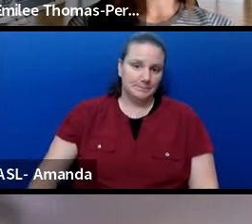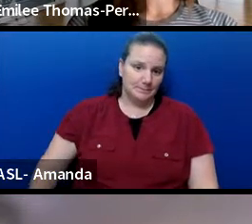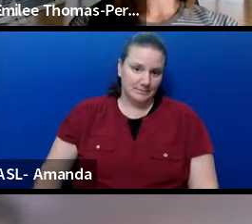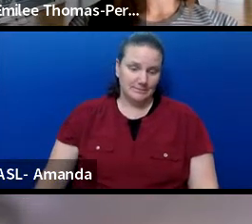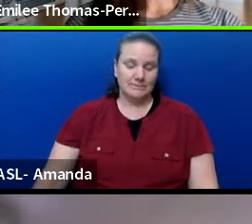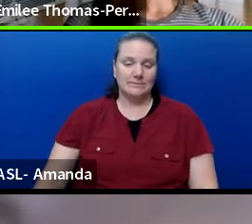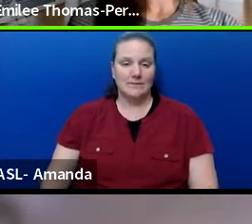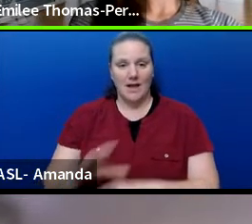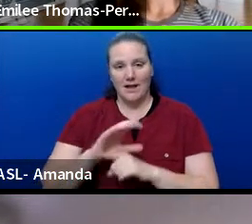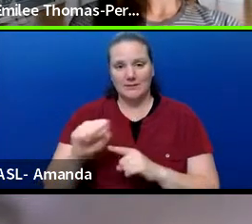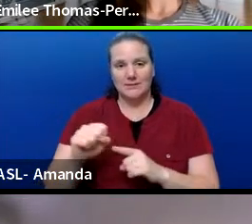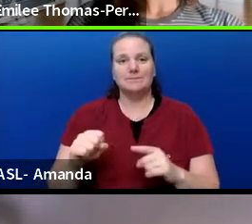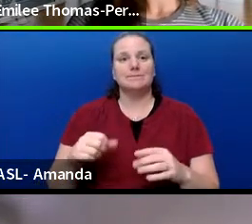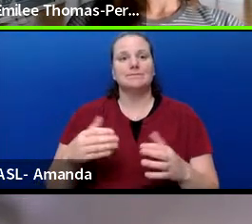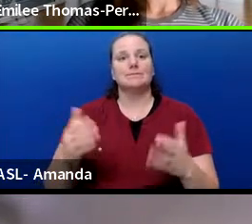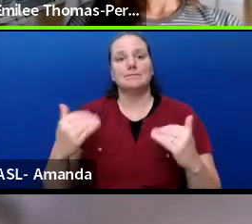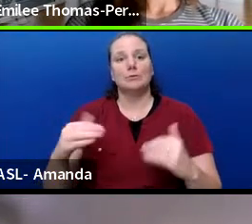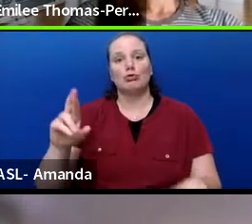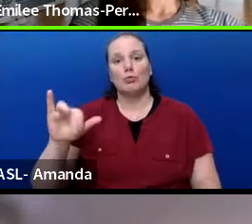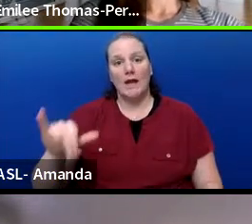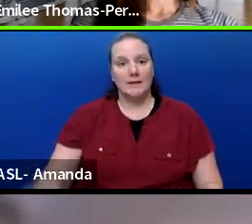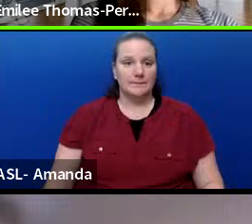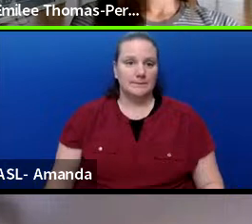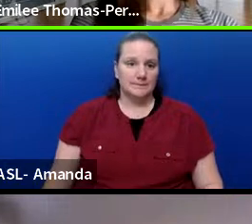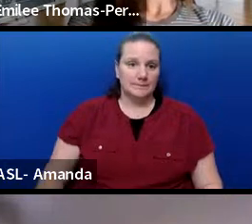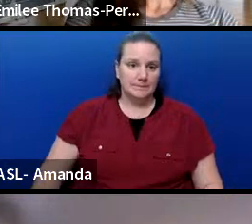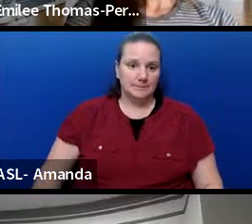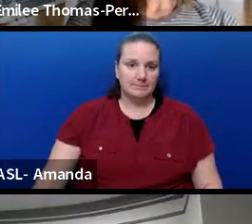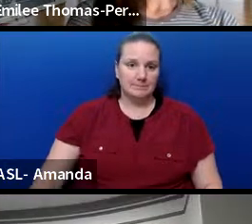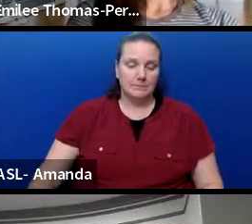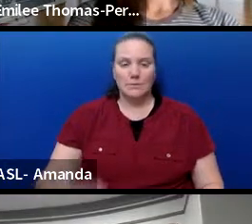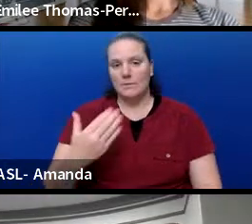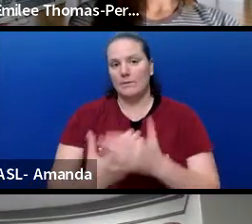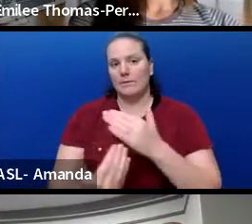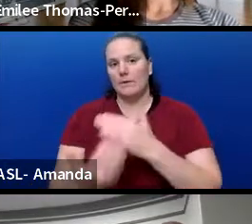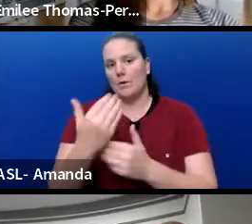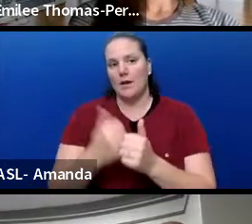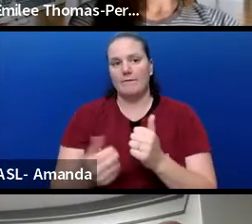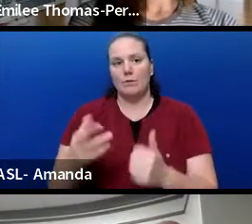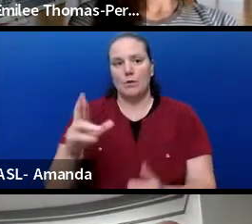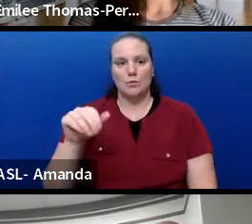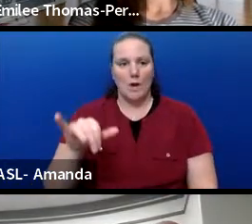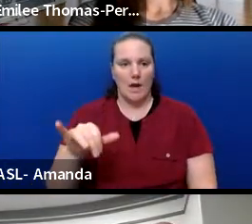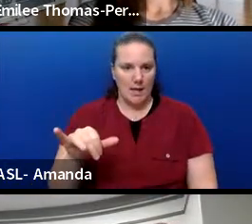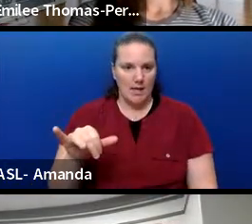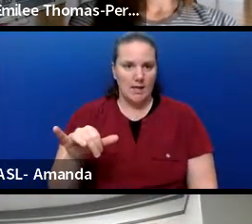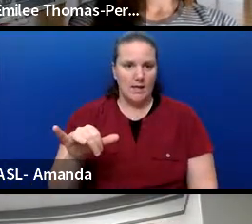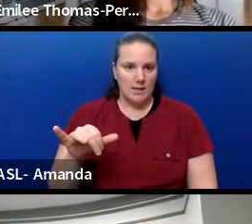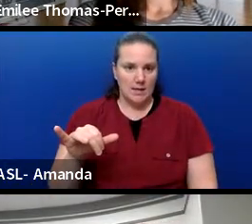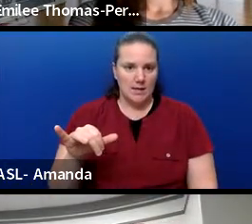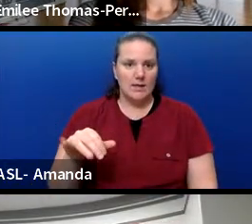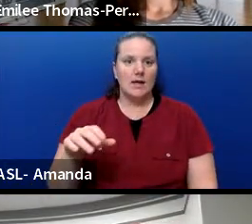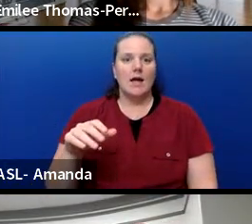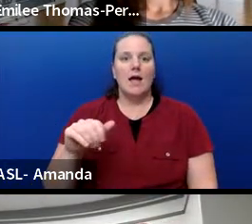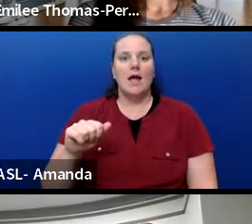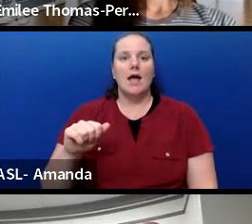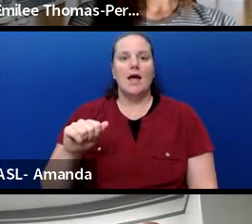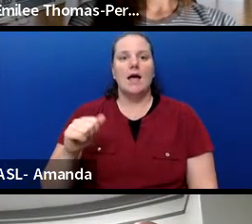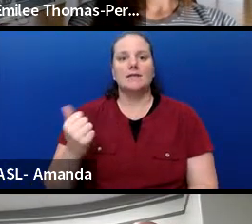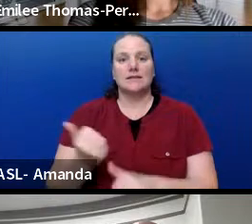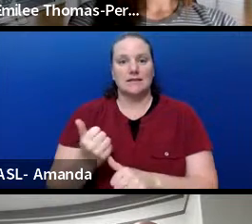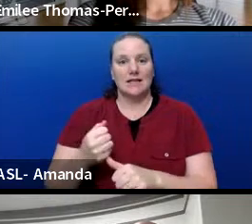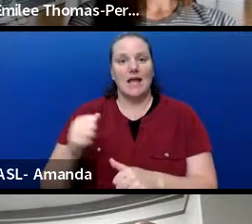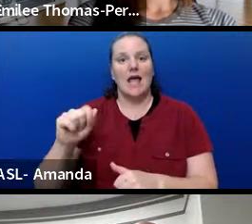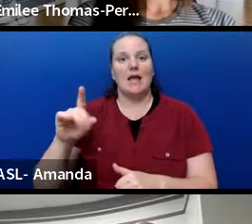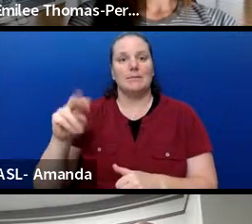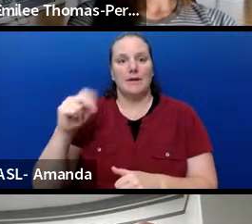Awesome. And let's round it out with Ray. Yeah, good morning, everyone. Ray Maybe, System Administrator for Interstate Bridge, also